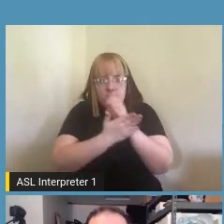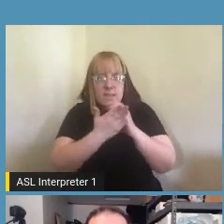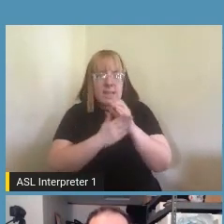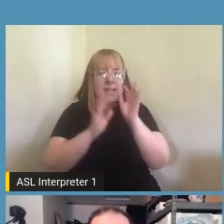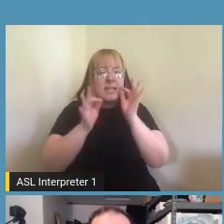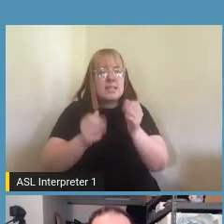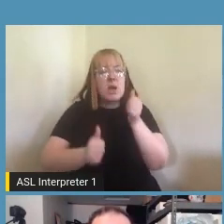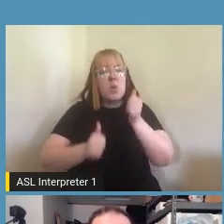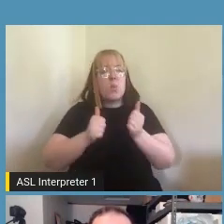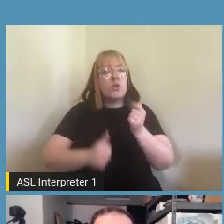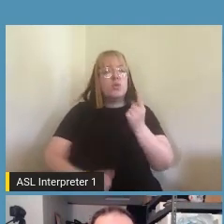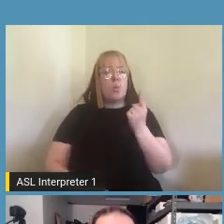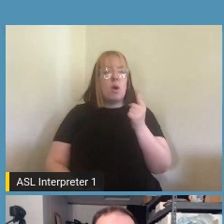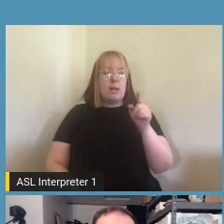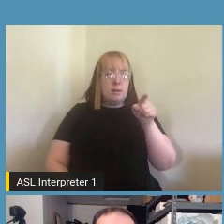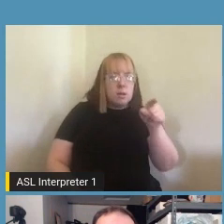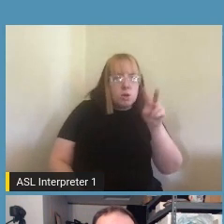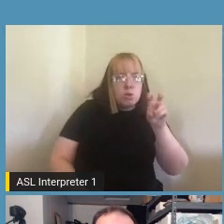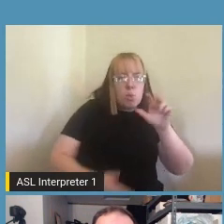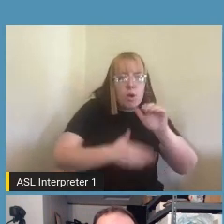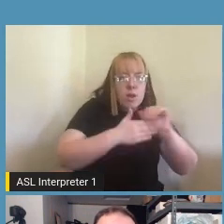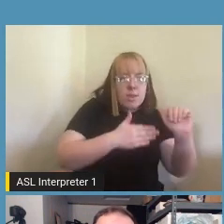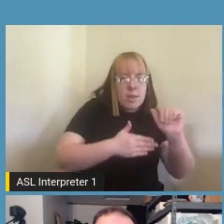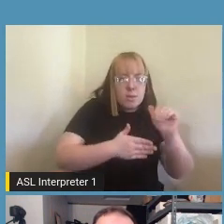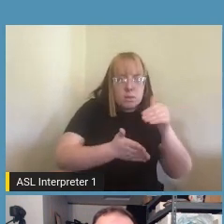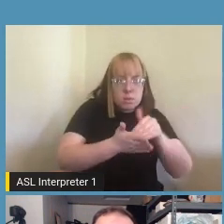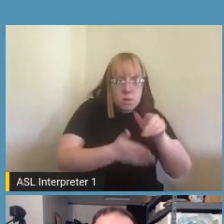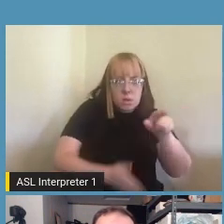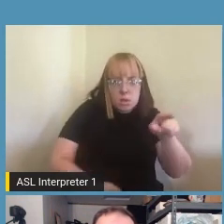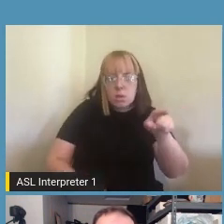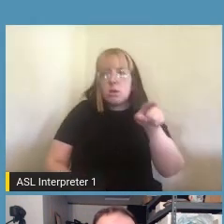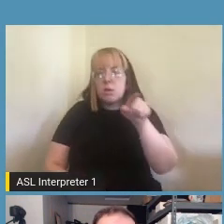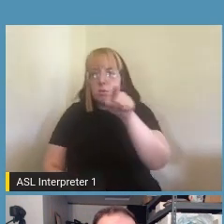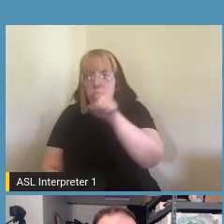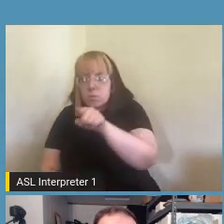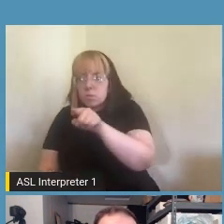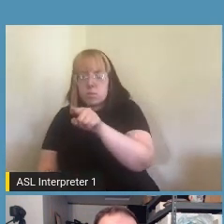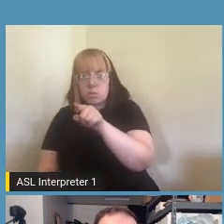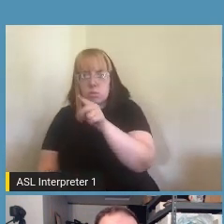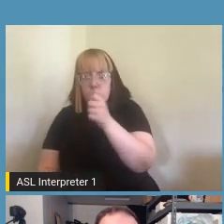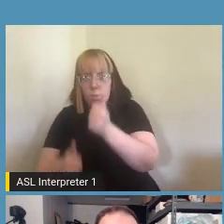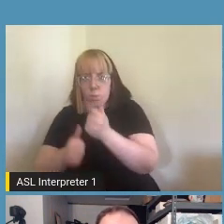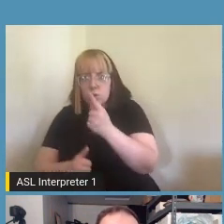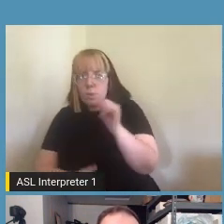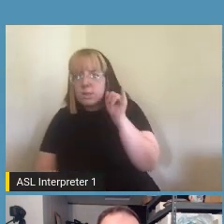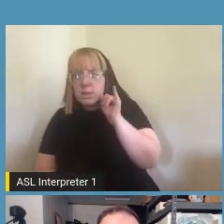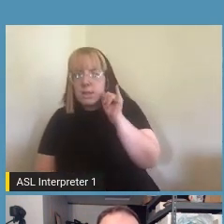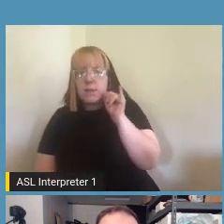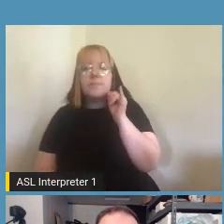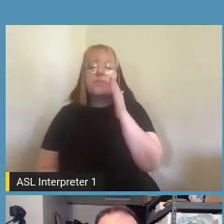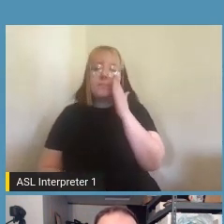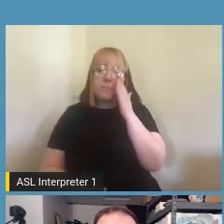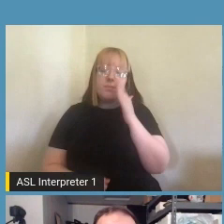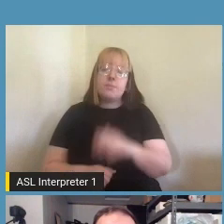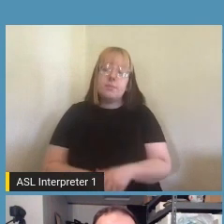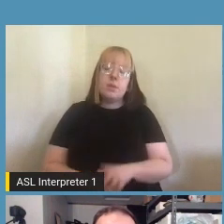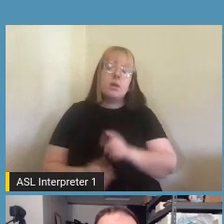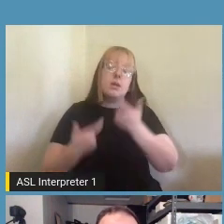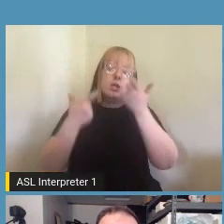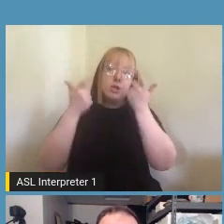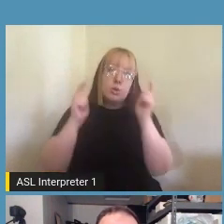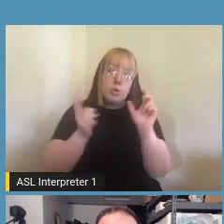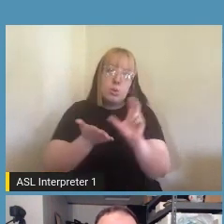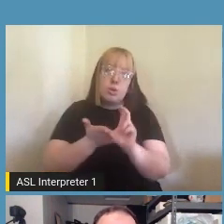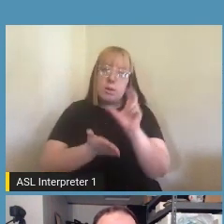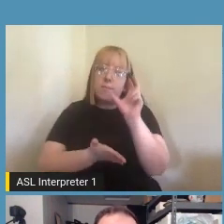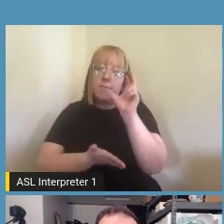not. So uh, I would just say these three buckets are the big investments that you would want to start